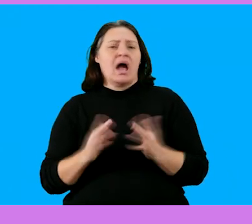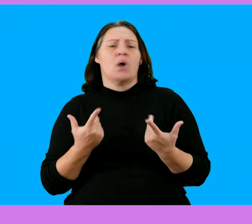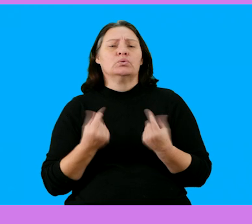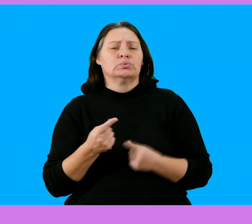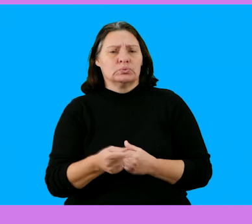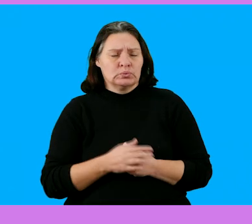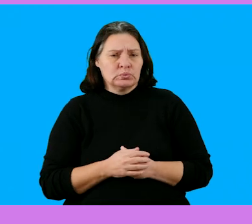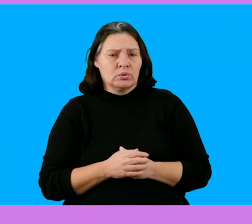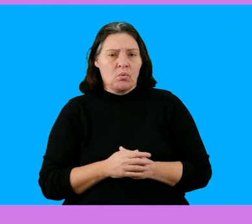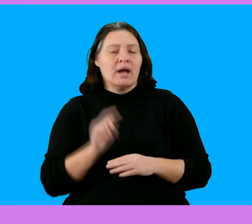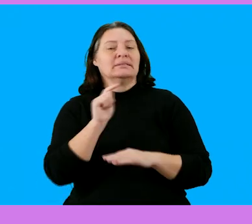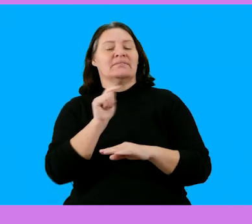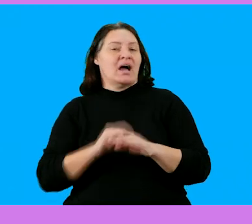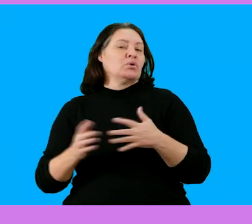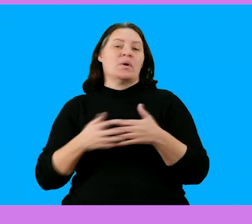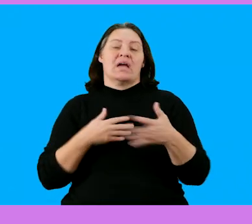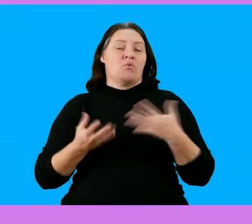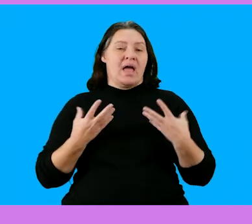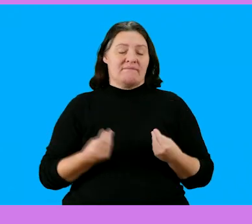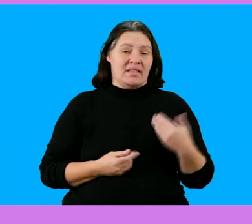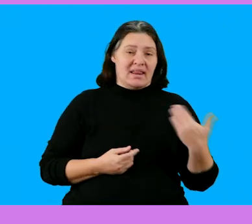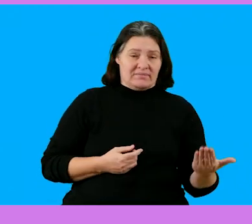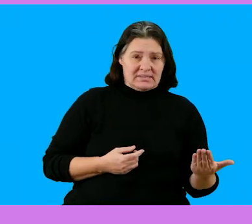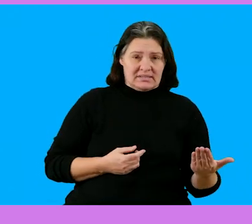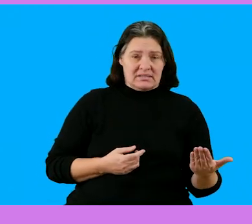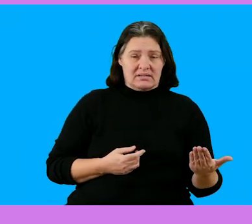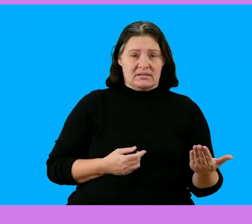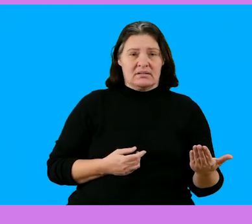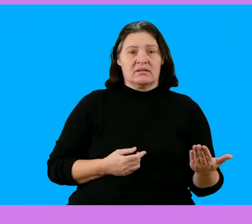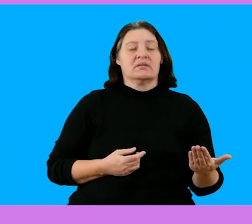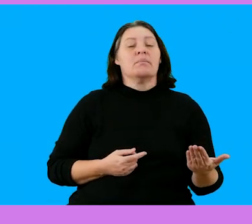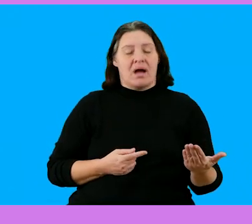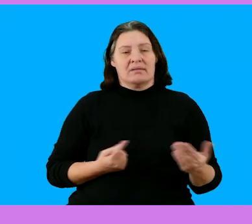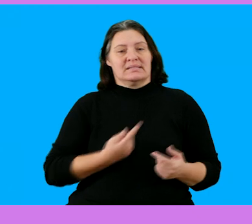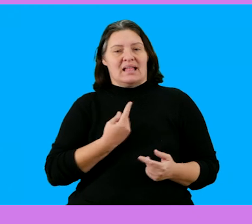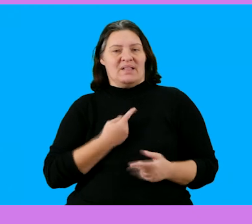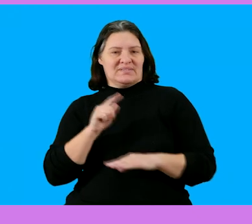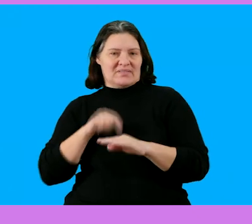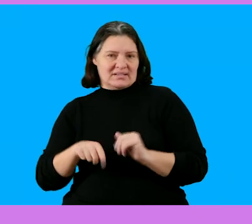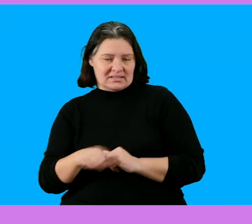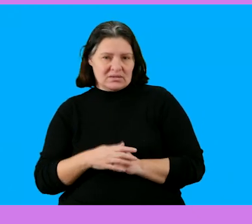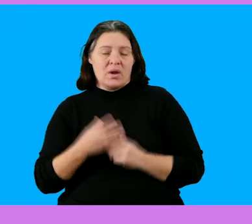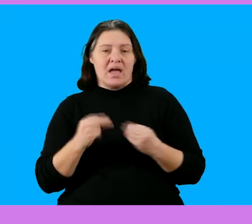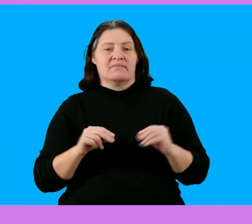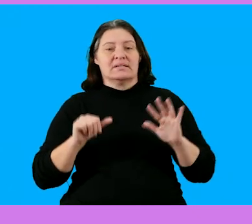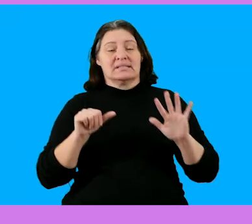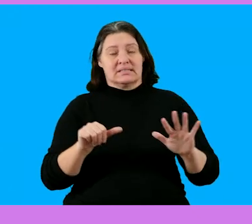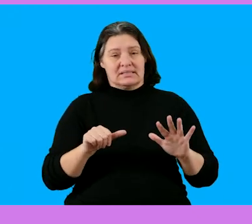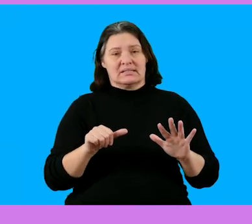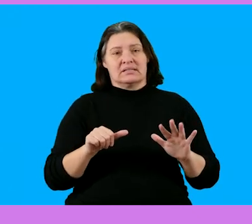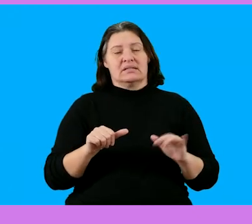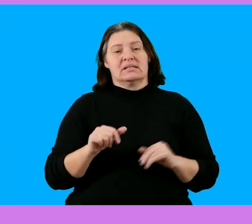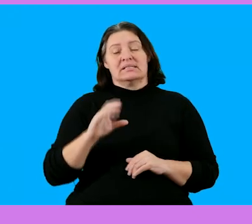And how will we do that? We divide whatever we have on the left-hand side of this ratio by itself. So here we have 6, so I'll